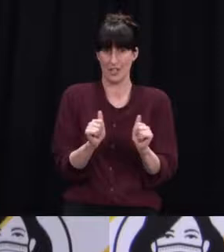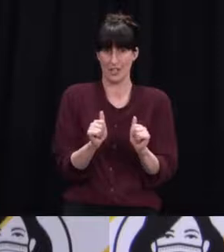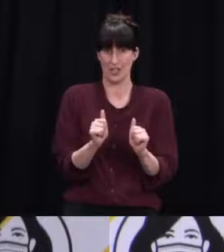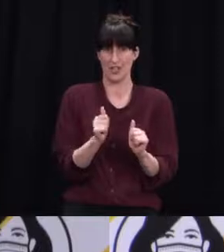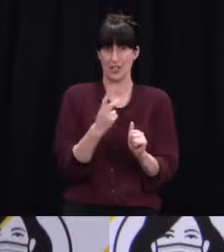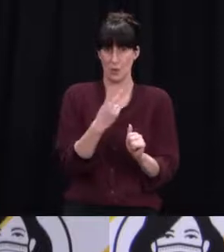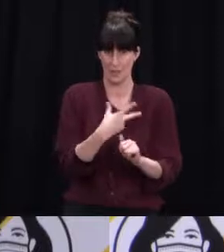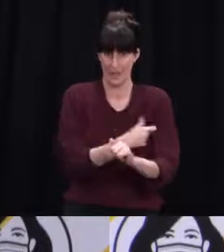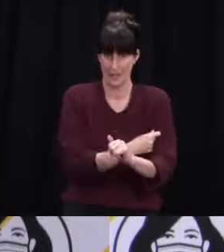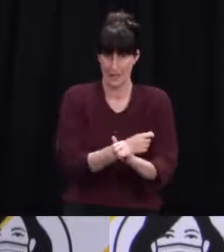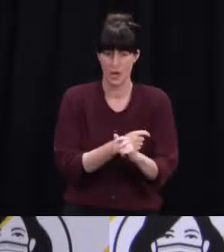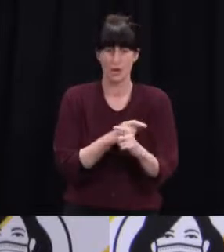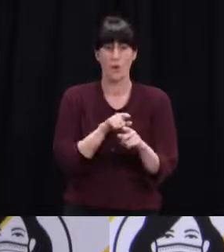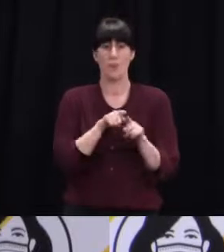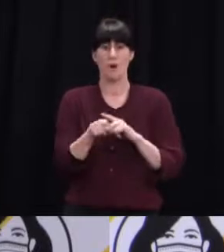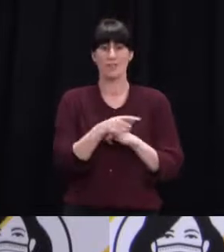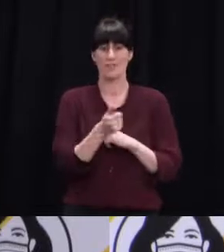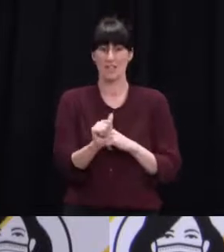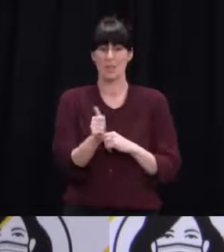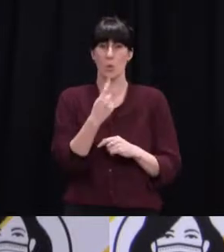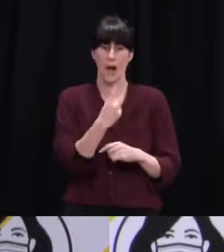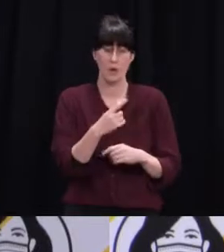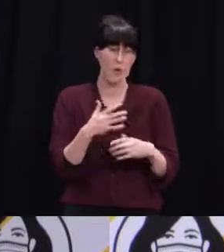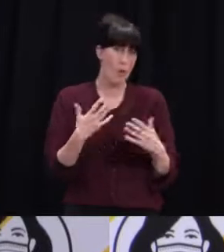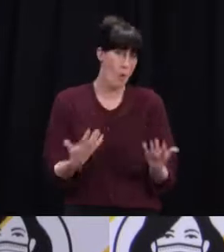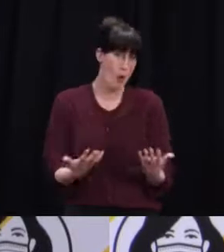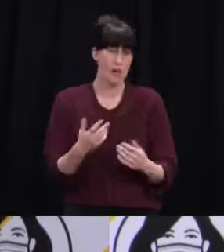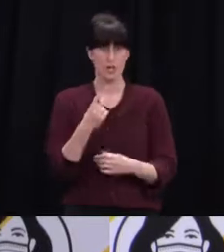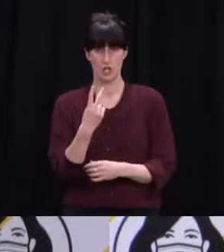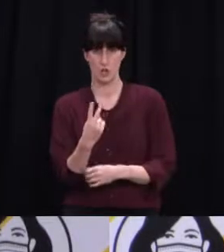of that 311 have had their second dose. So